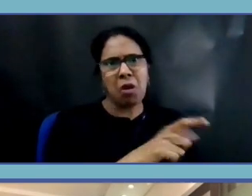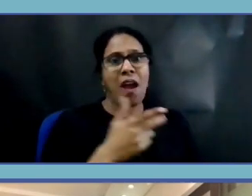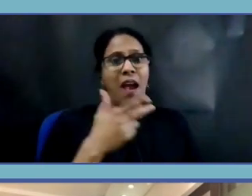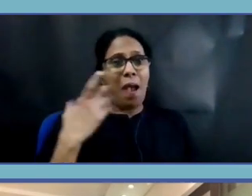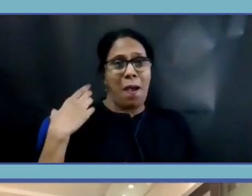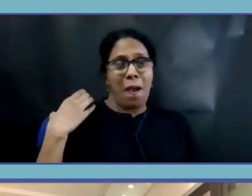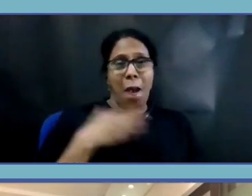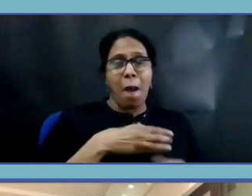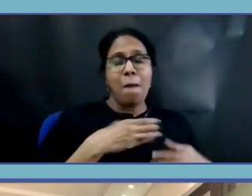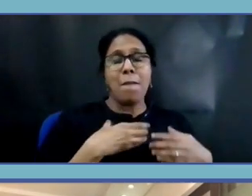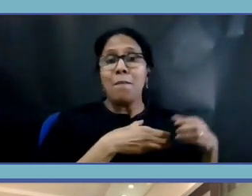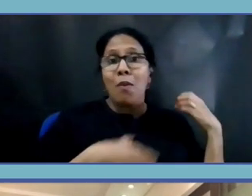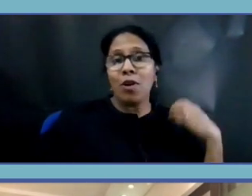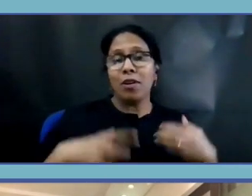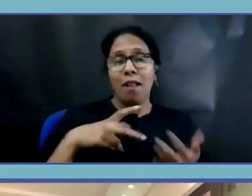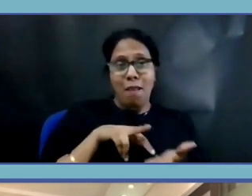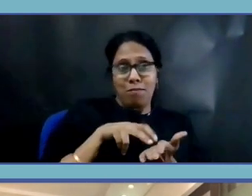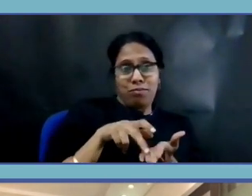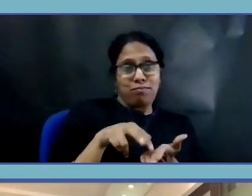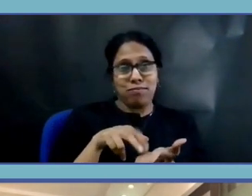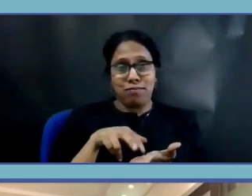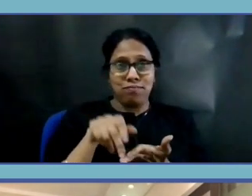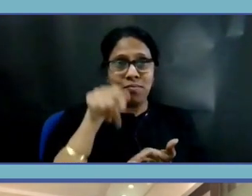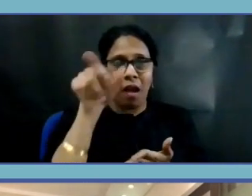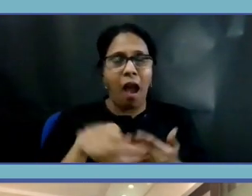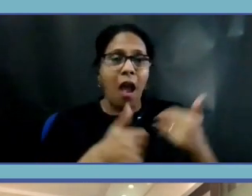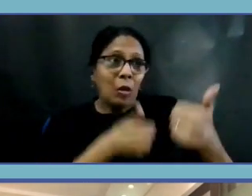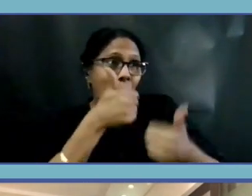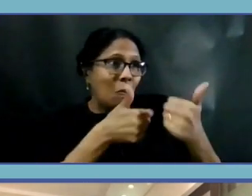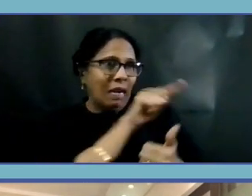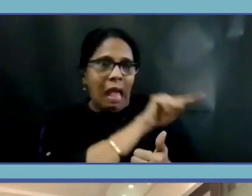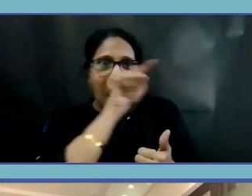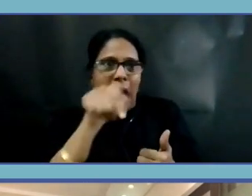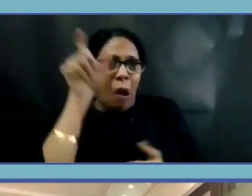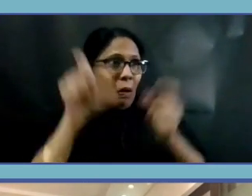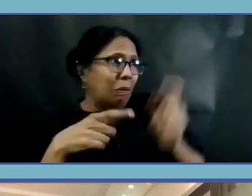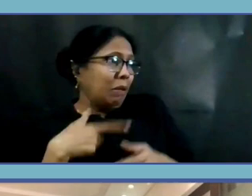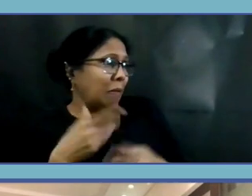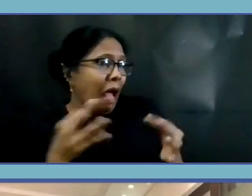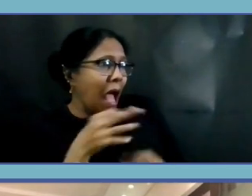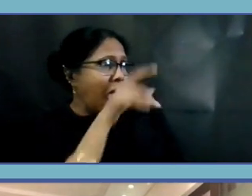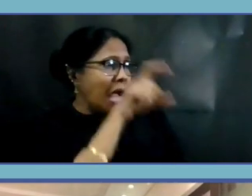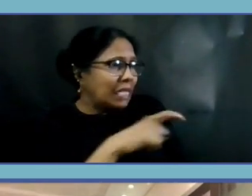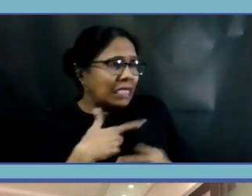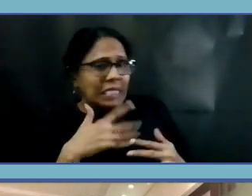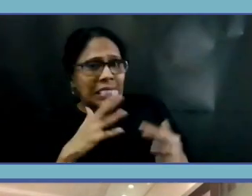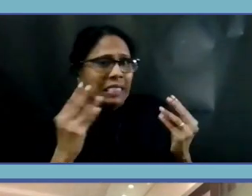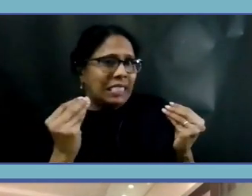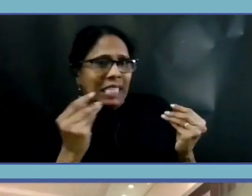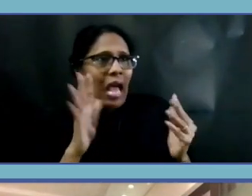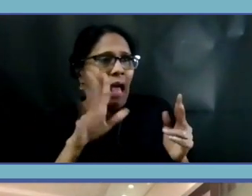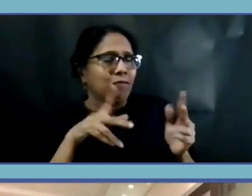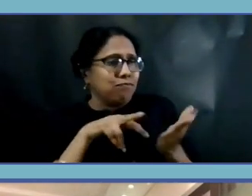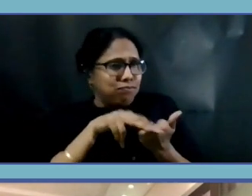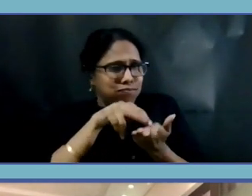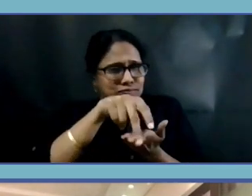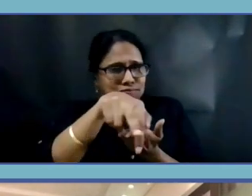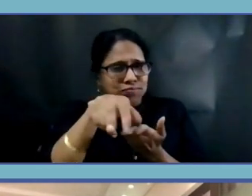country a big competition. You know, they'll get insecure if they come with you on the ramp because you are the